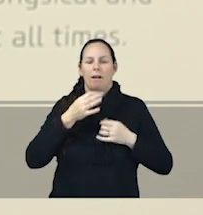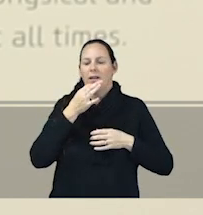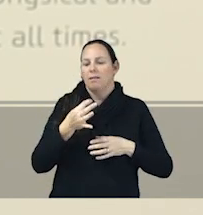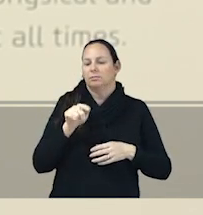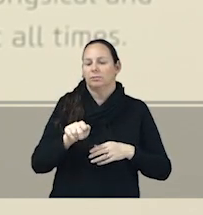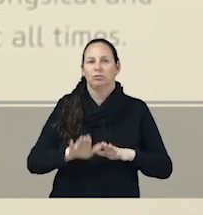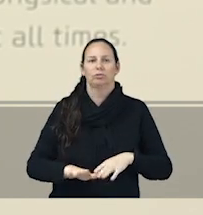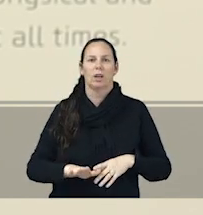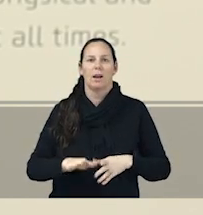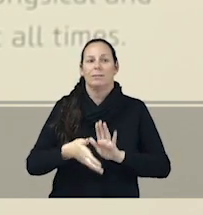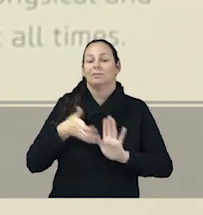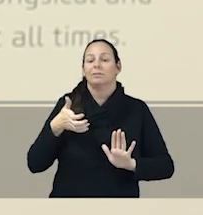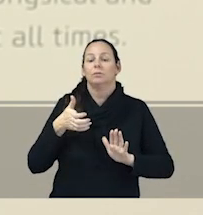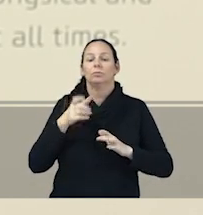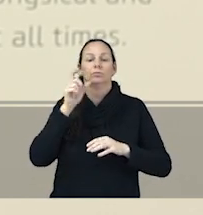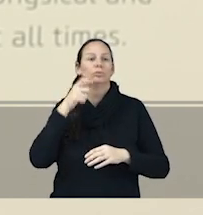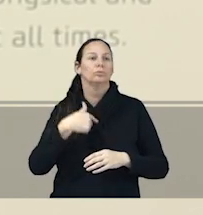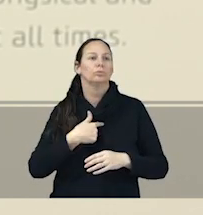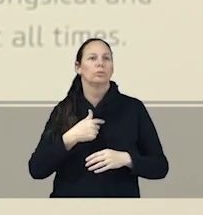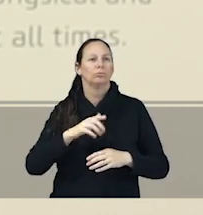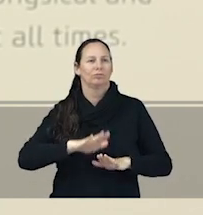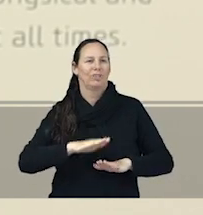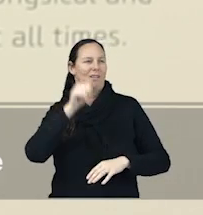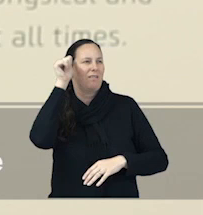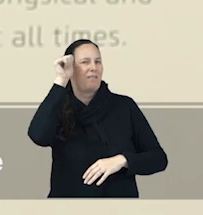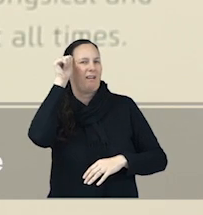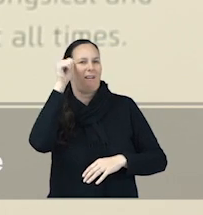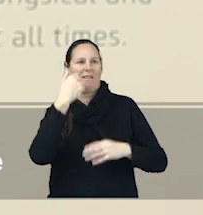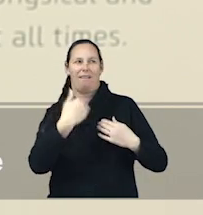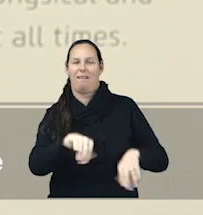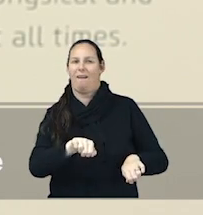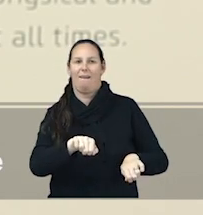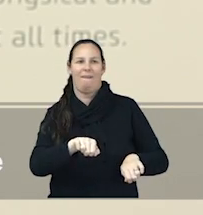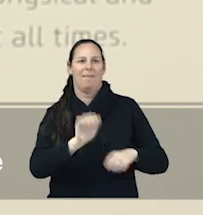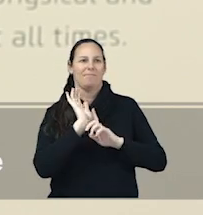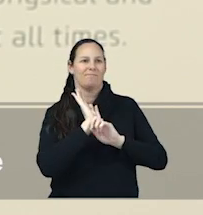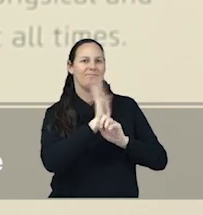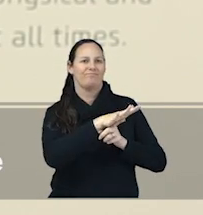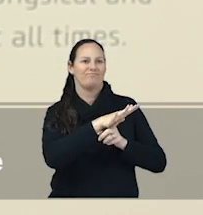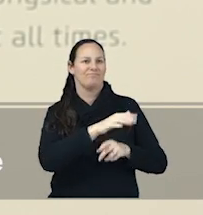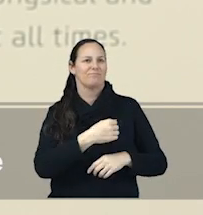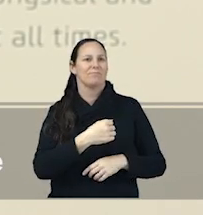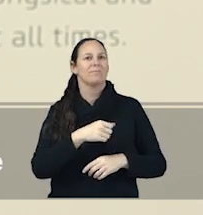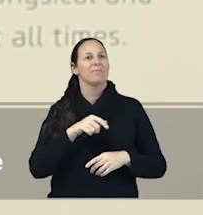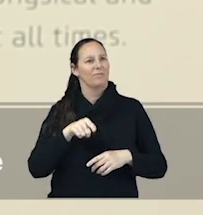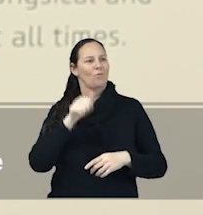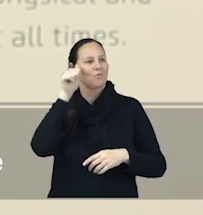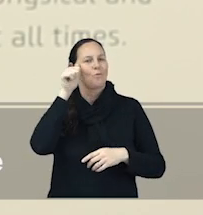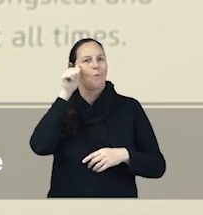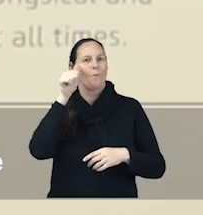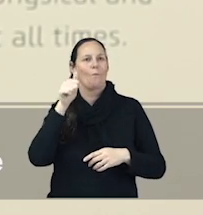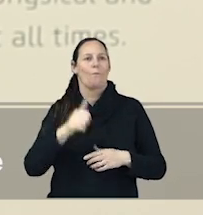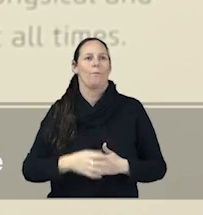are putting knowledge into that basket. So when asked to steal a chocolate bar they have a resistance because what they do is they draw into